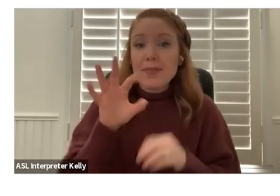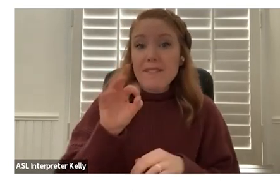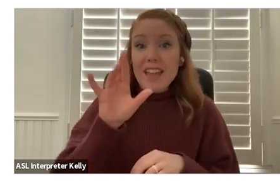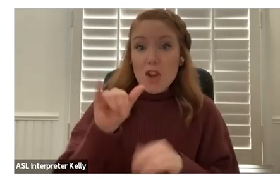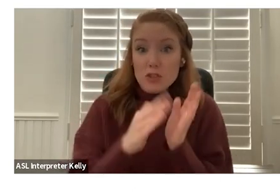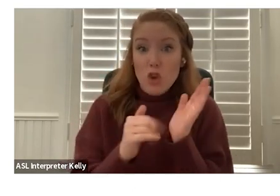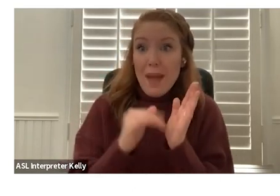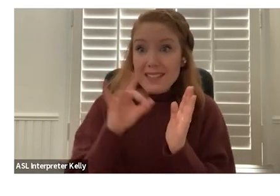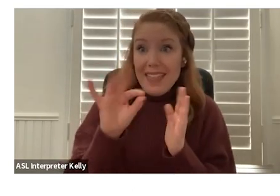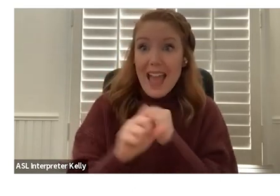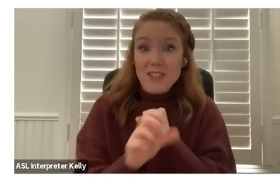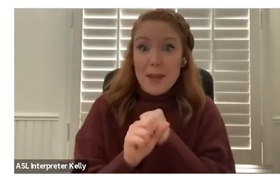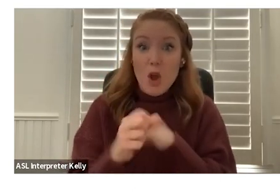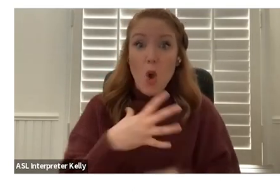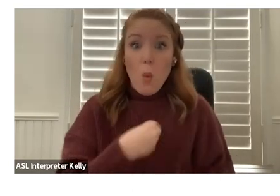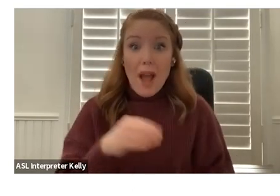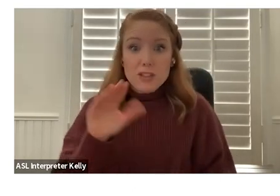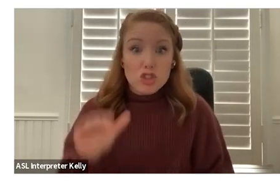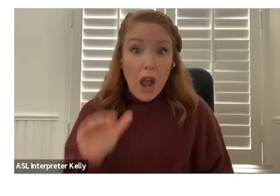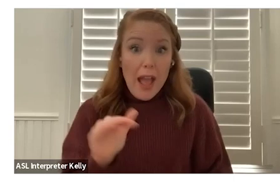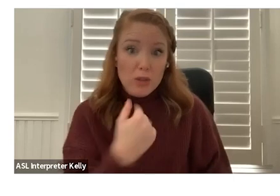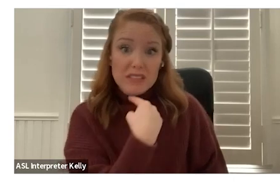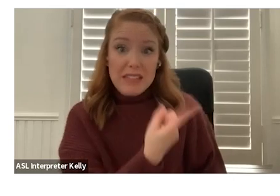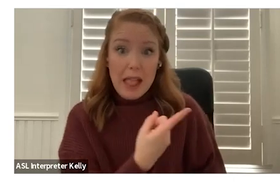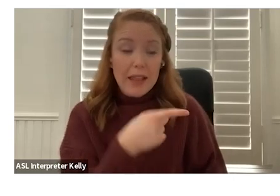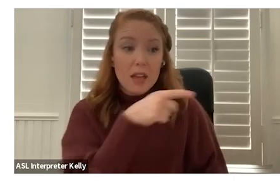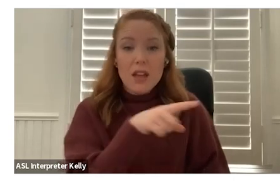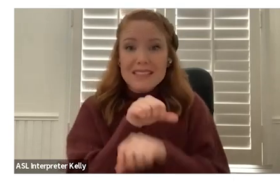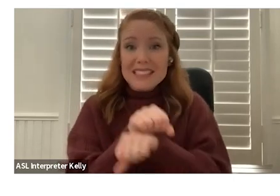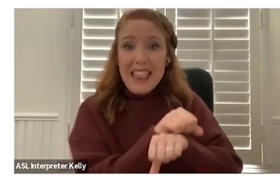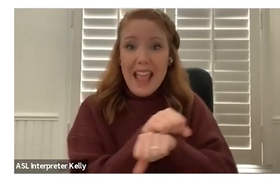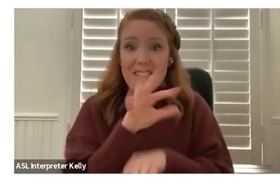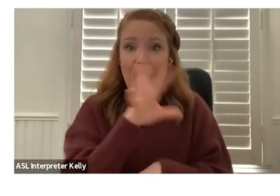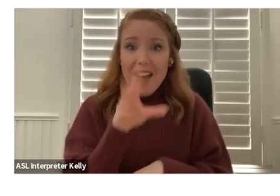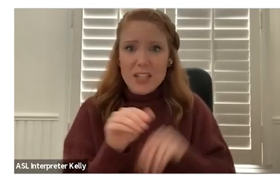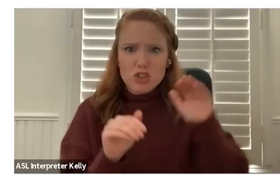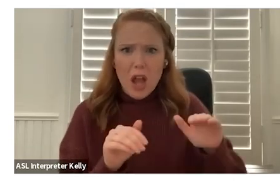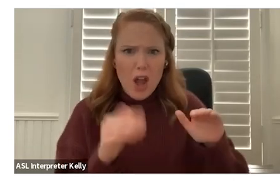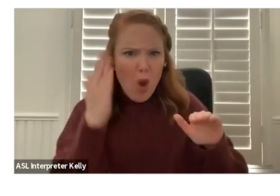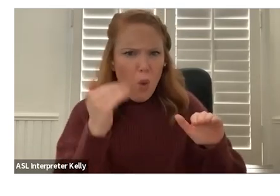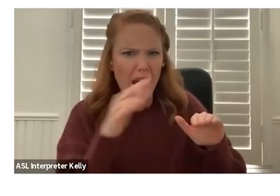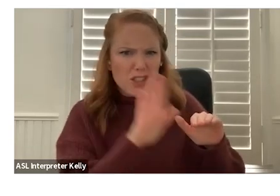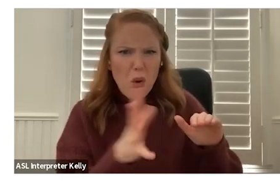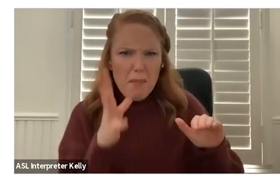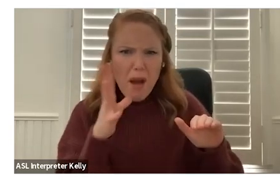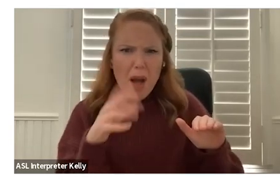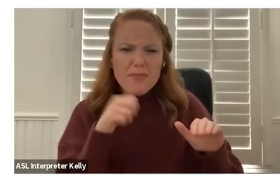body comes out white and the other half remains dark. So the soap industry is one example of